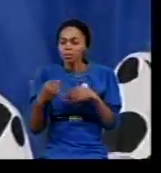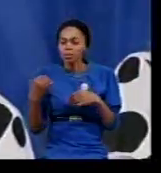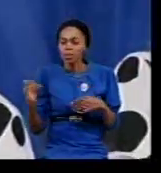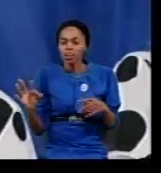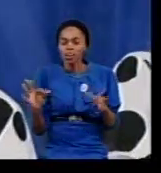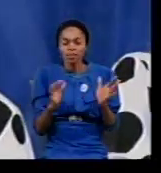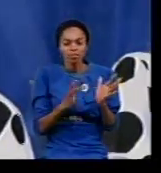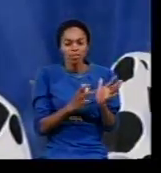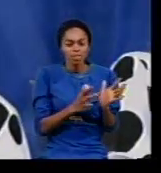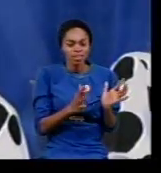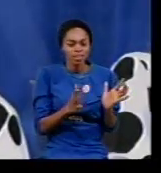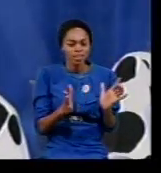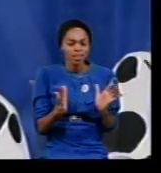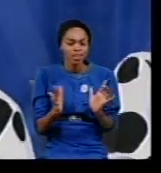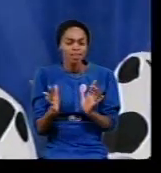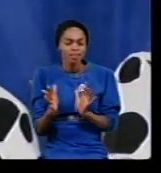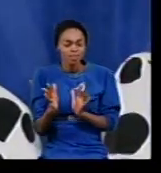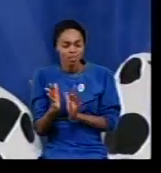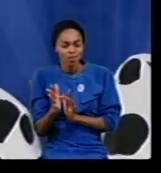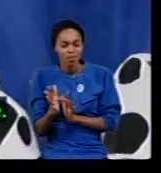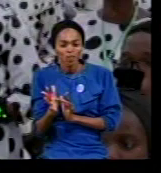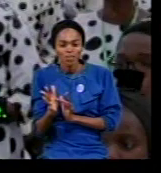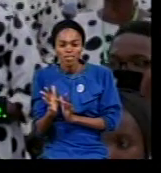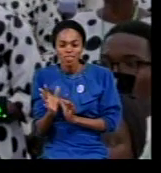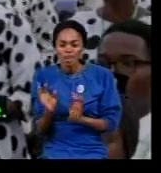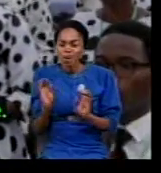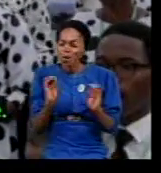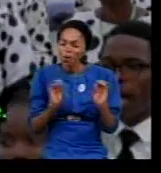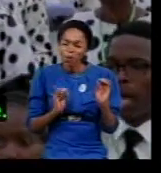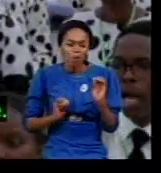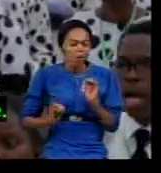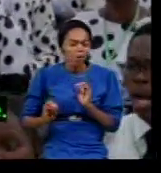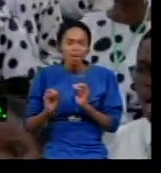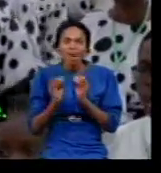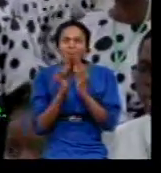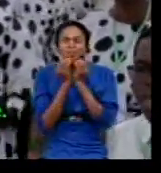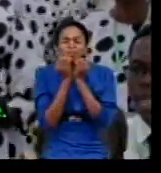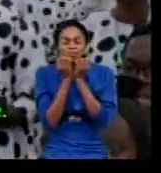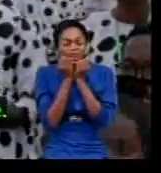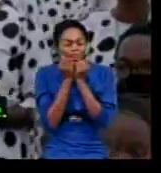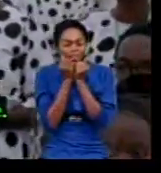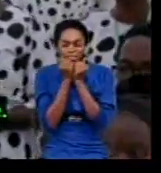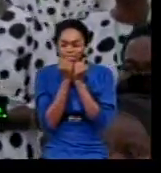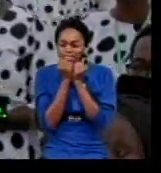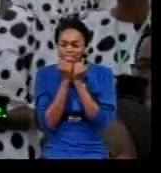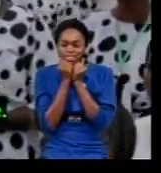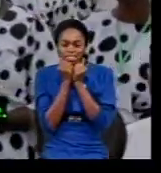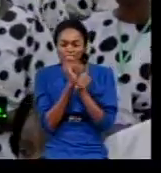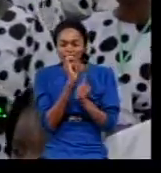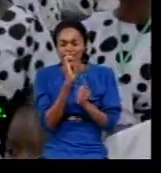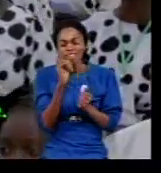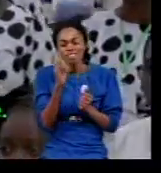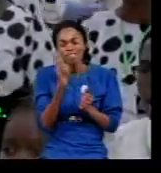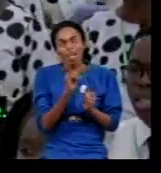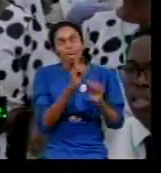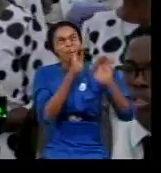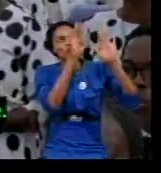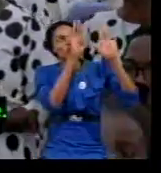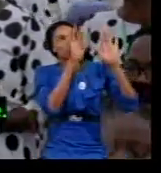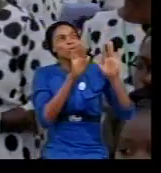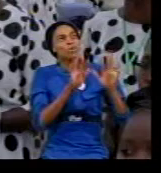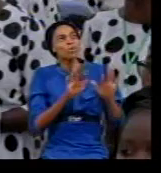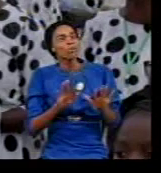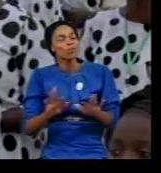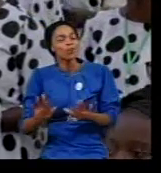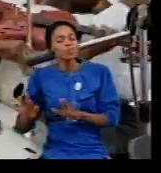the same night that the Lord said unto him, arise and get thee down unto the host, for I have